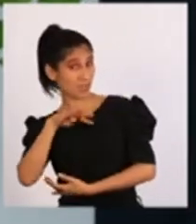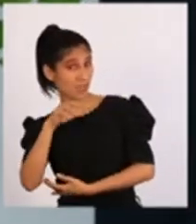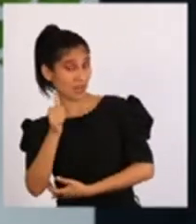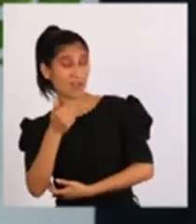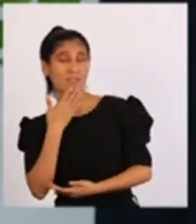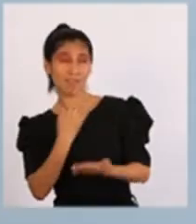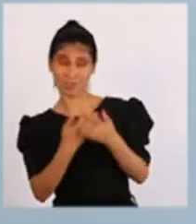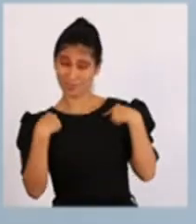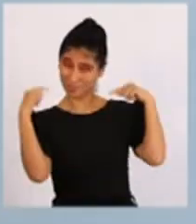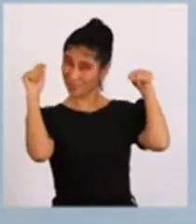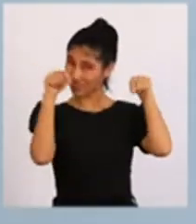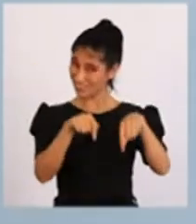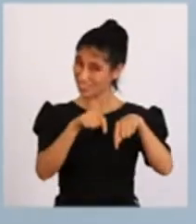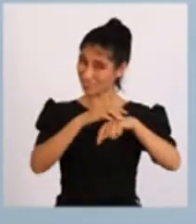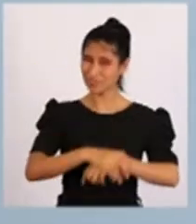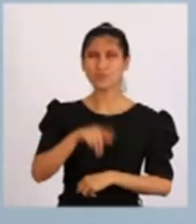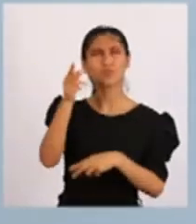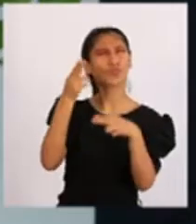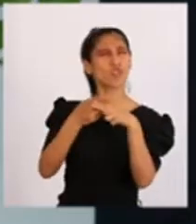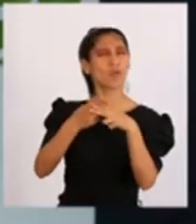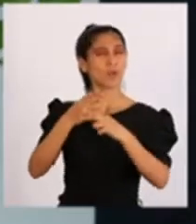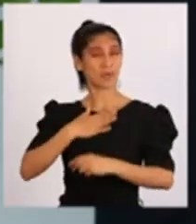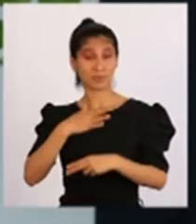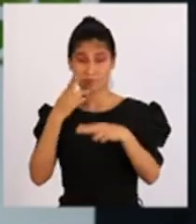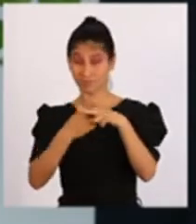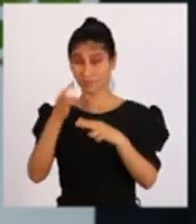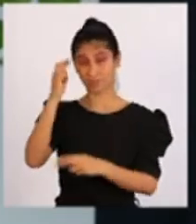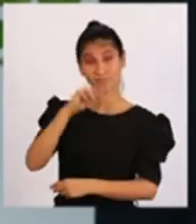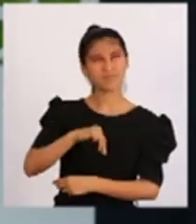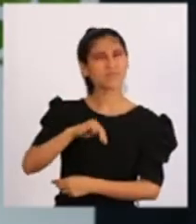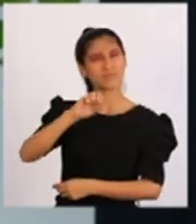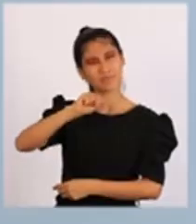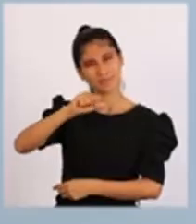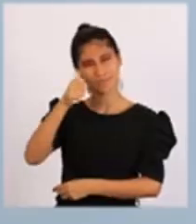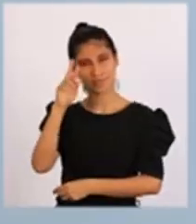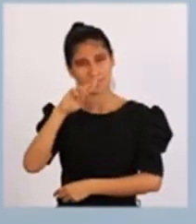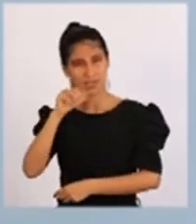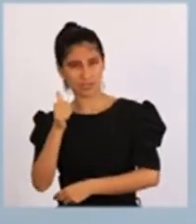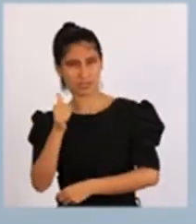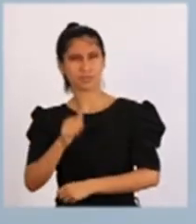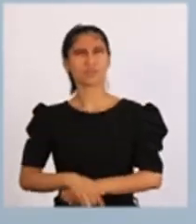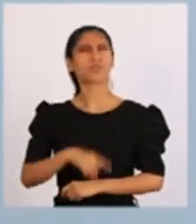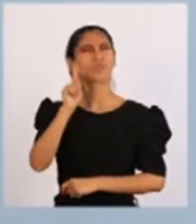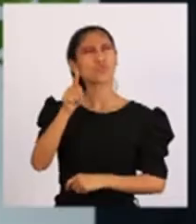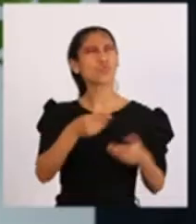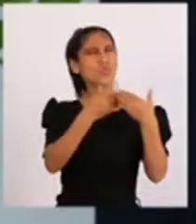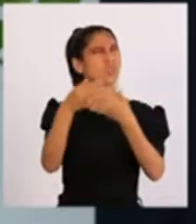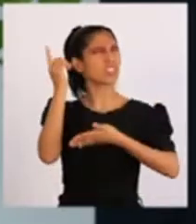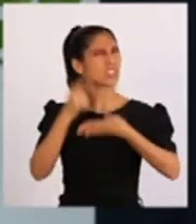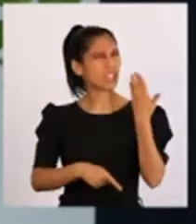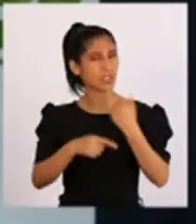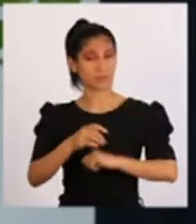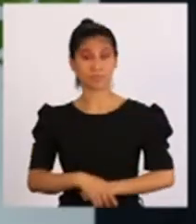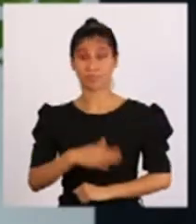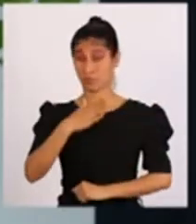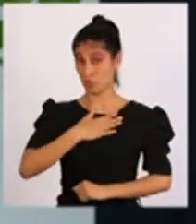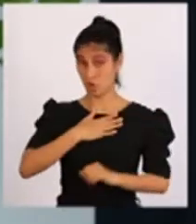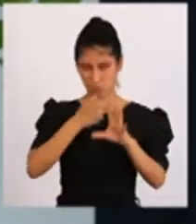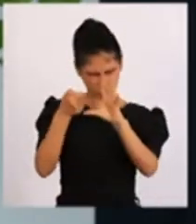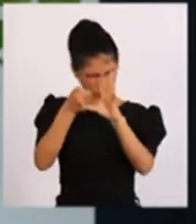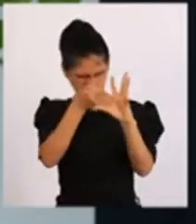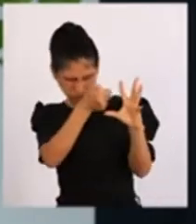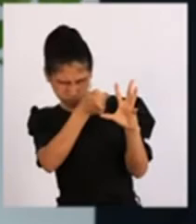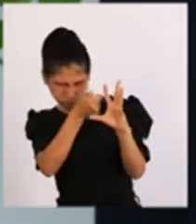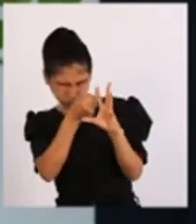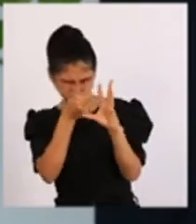for the invitation. What's your name? My name is Sara Purca. What's your profession? I'm science. I'm